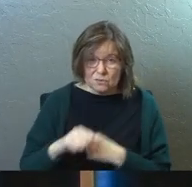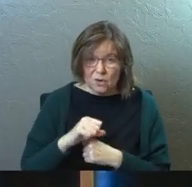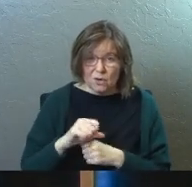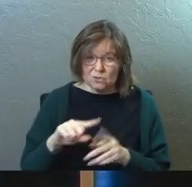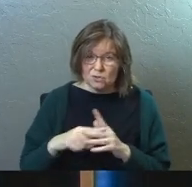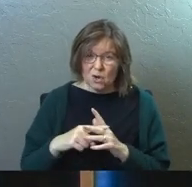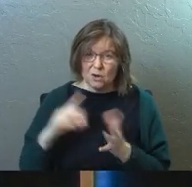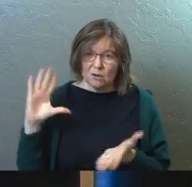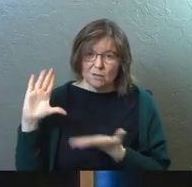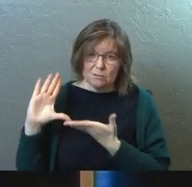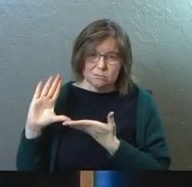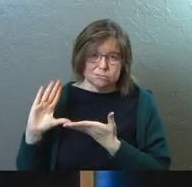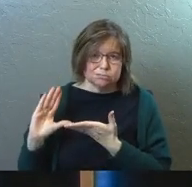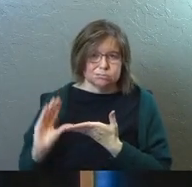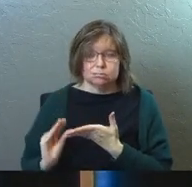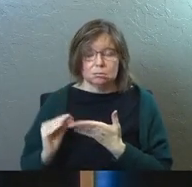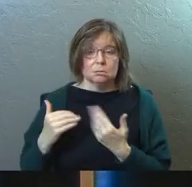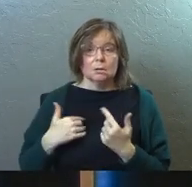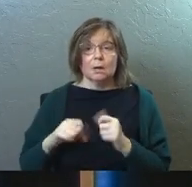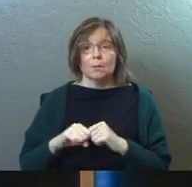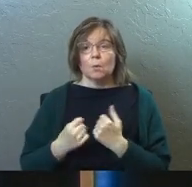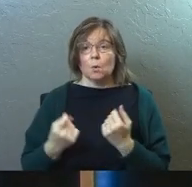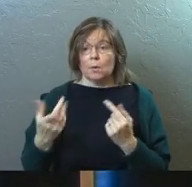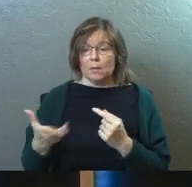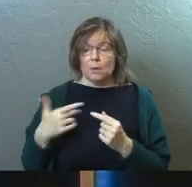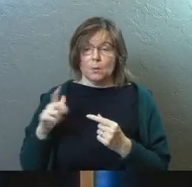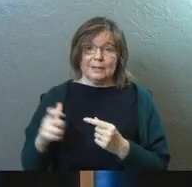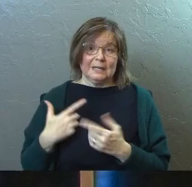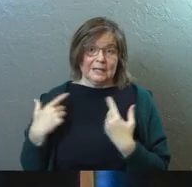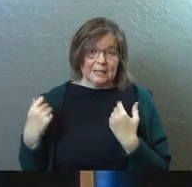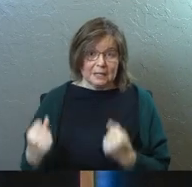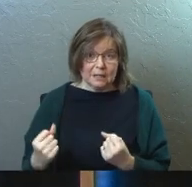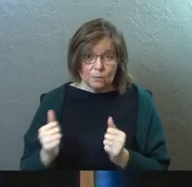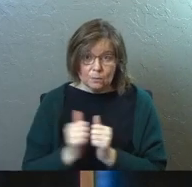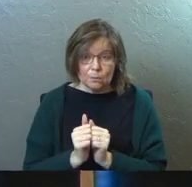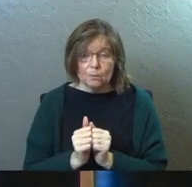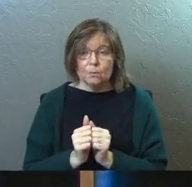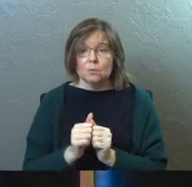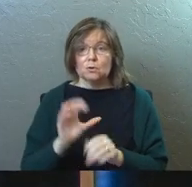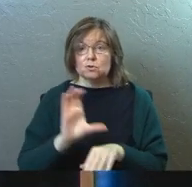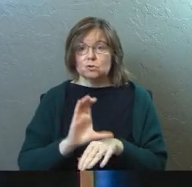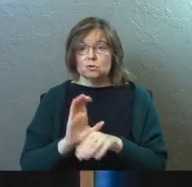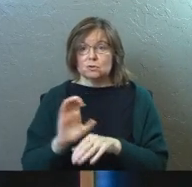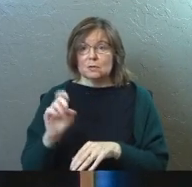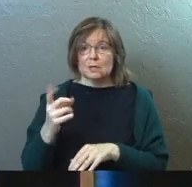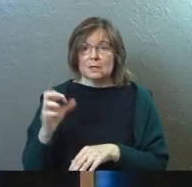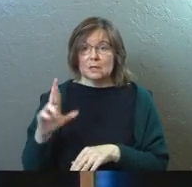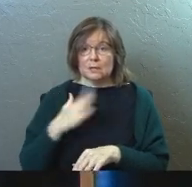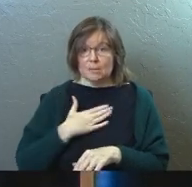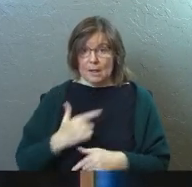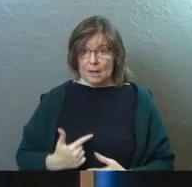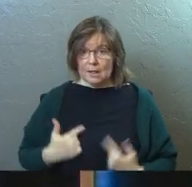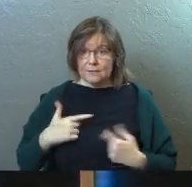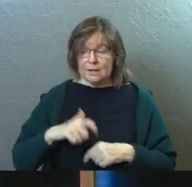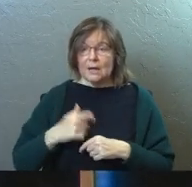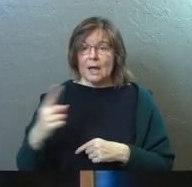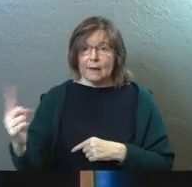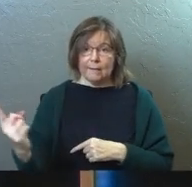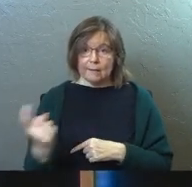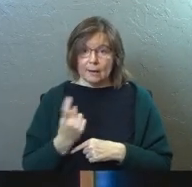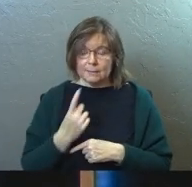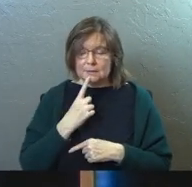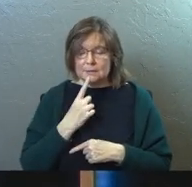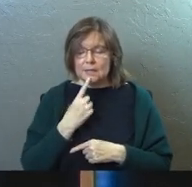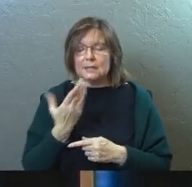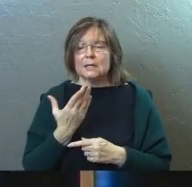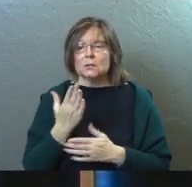other started to diminish. And we had some brokenness there that we needed healing on. A church elder in my life at that time had come to me